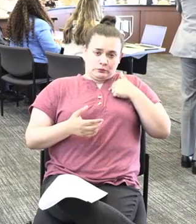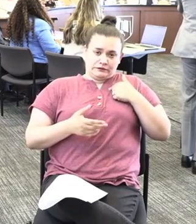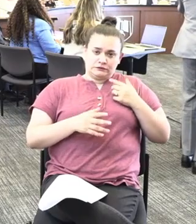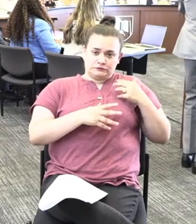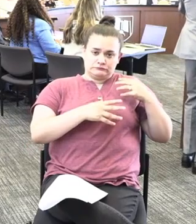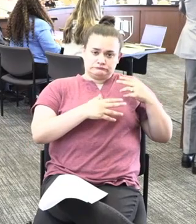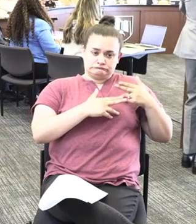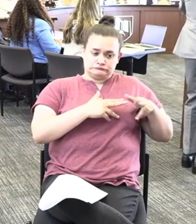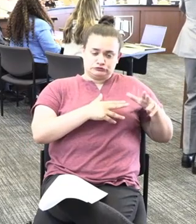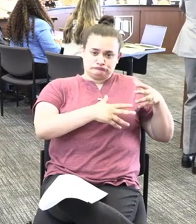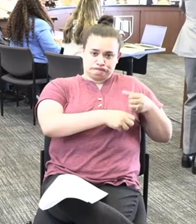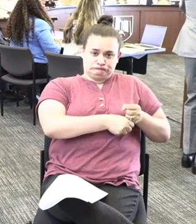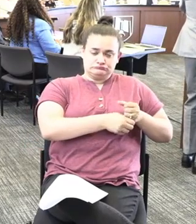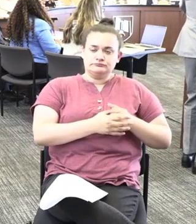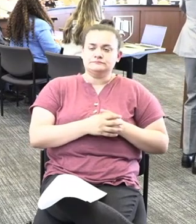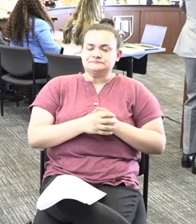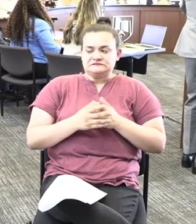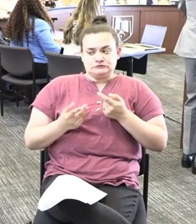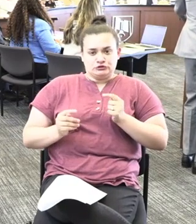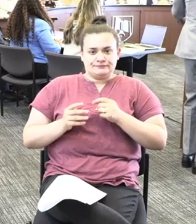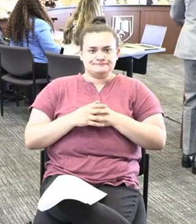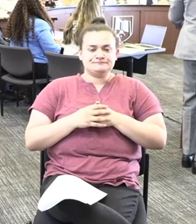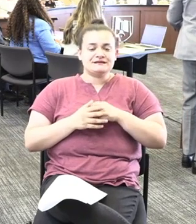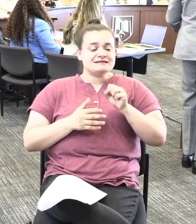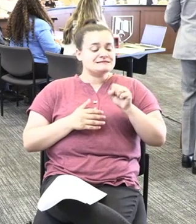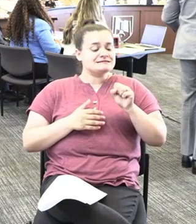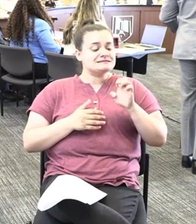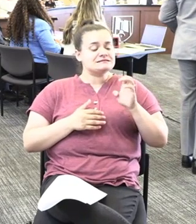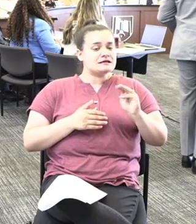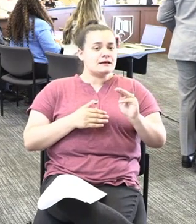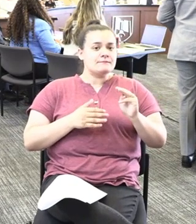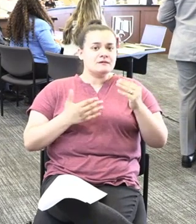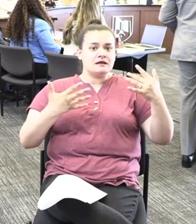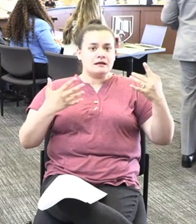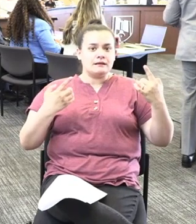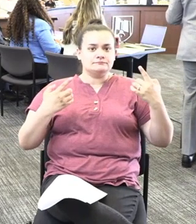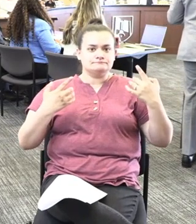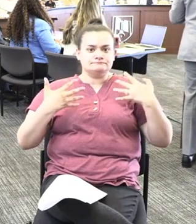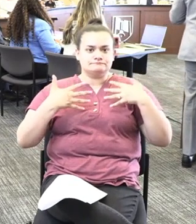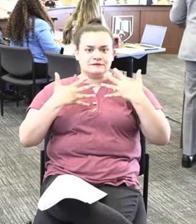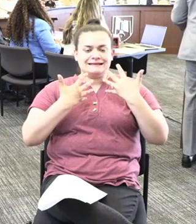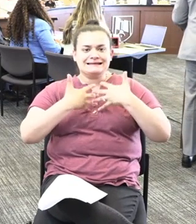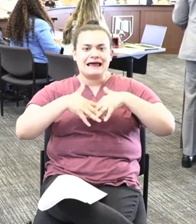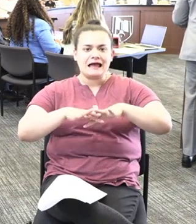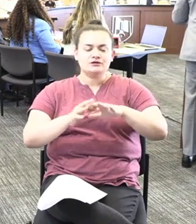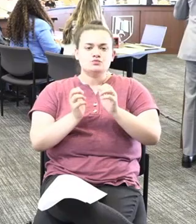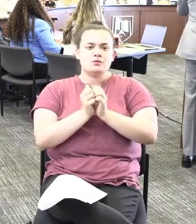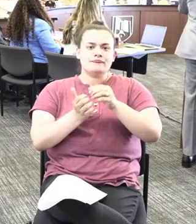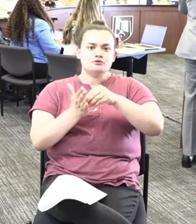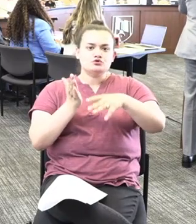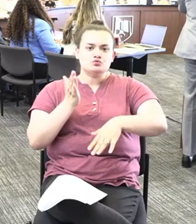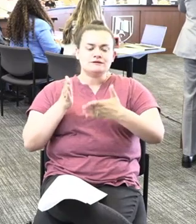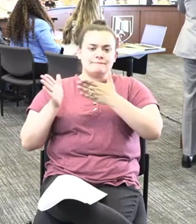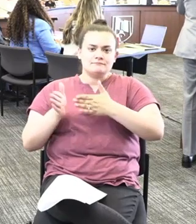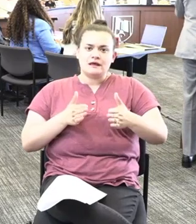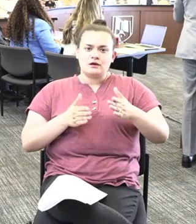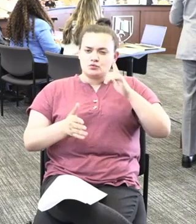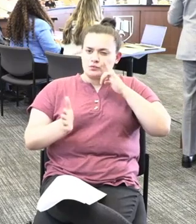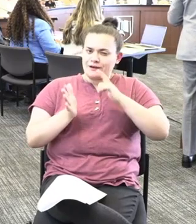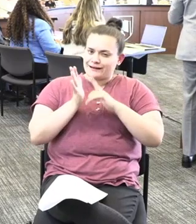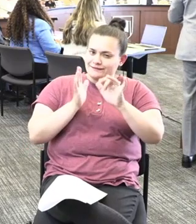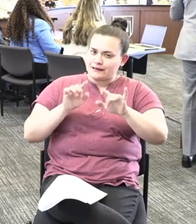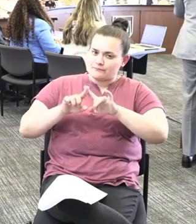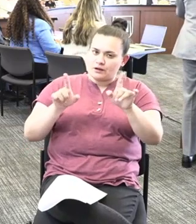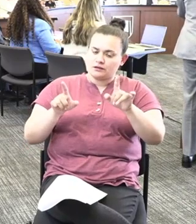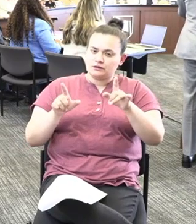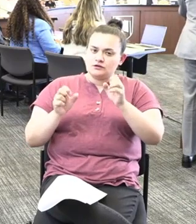try to do that. STEM's alignment with the current JJC strategic plan. It's important that we recognize there's always that alignment, that a strategic plan